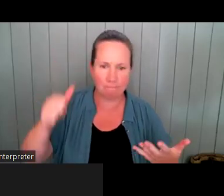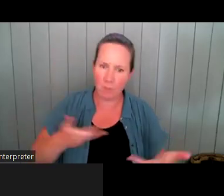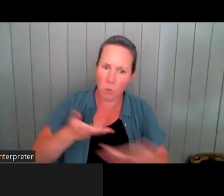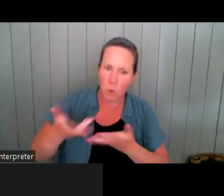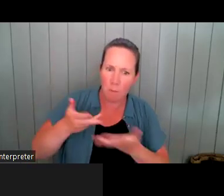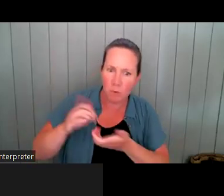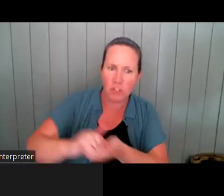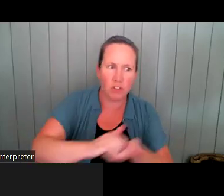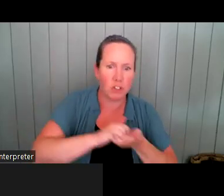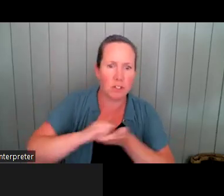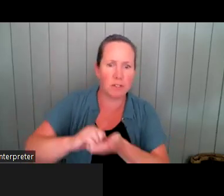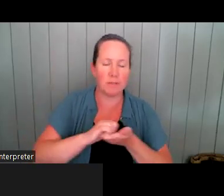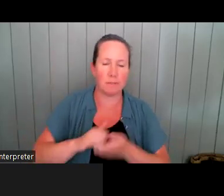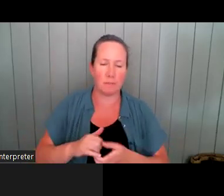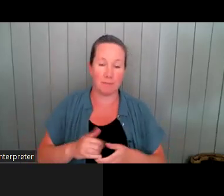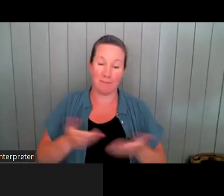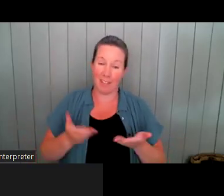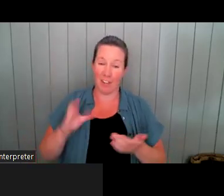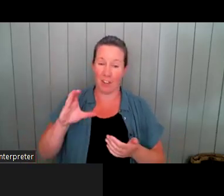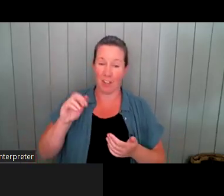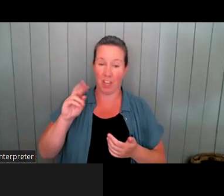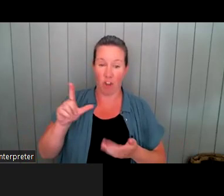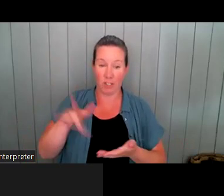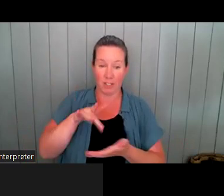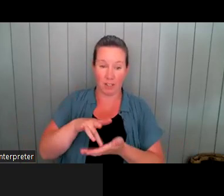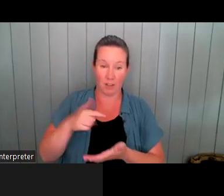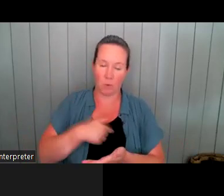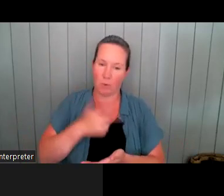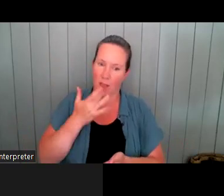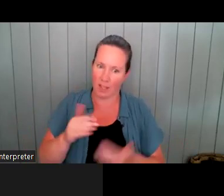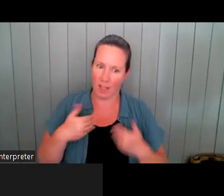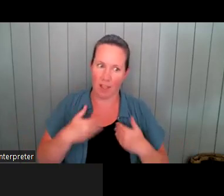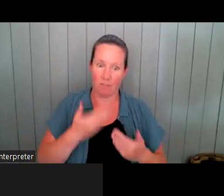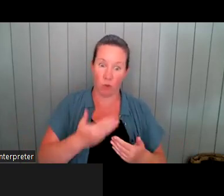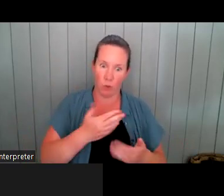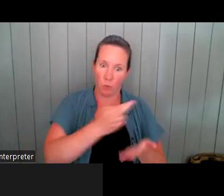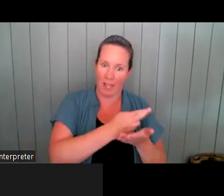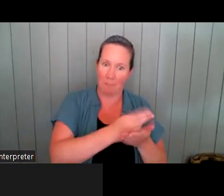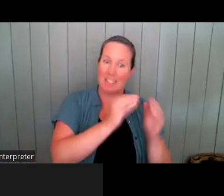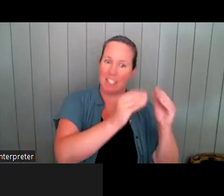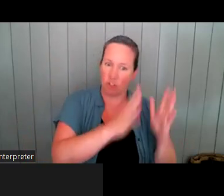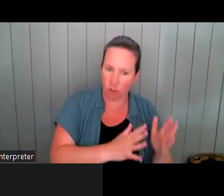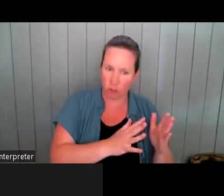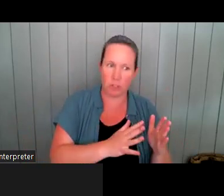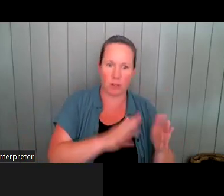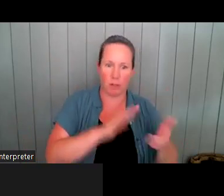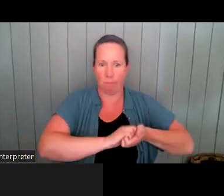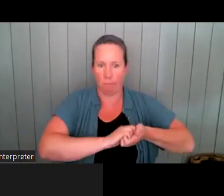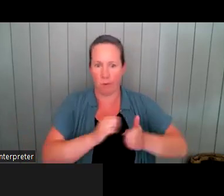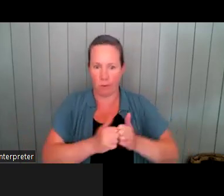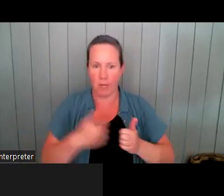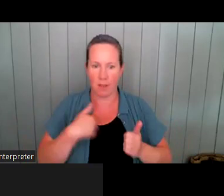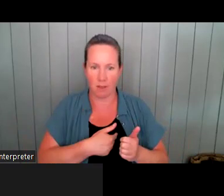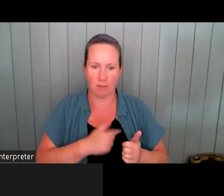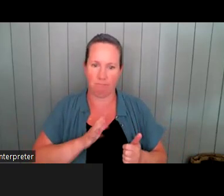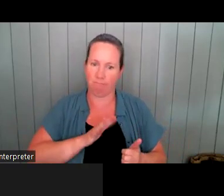we're lucky we have a great group of rehab teachers, and we all work together. And that's a great way to work